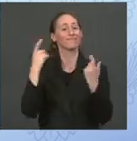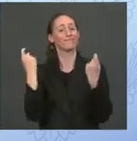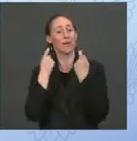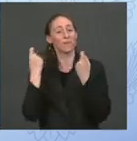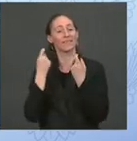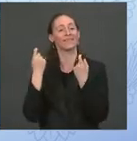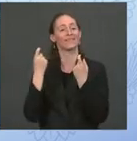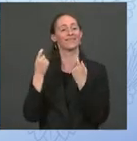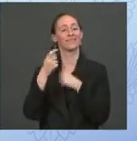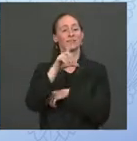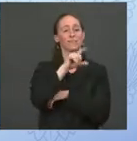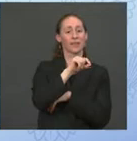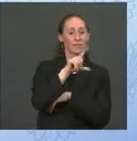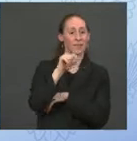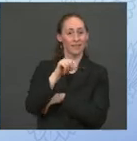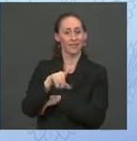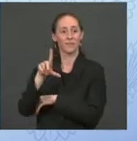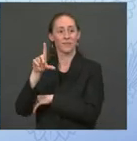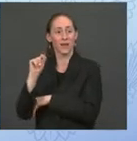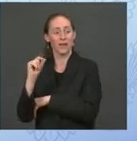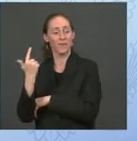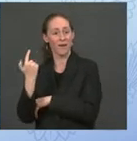Year, despite the challenges.